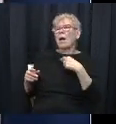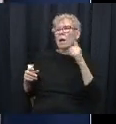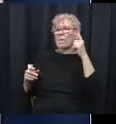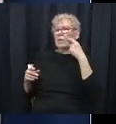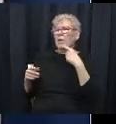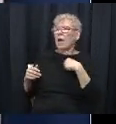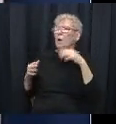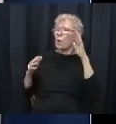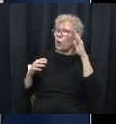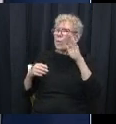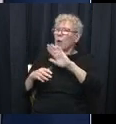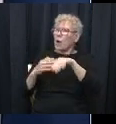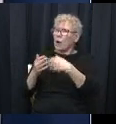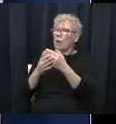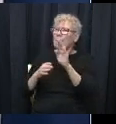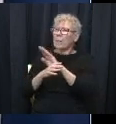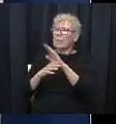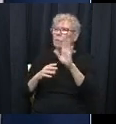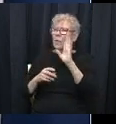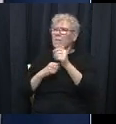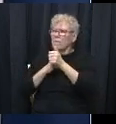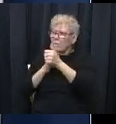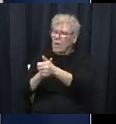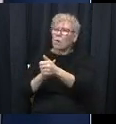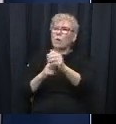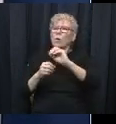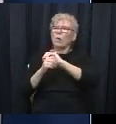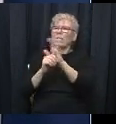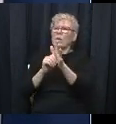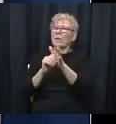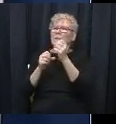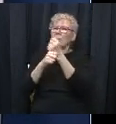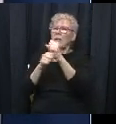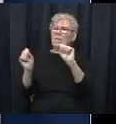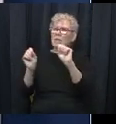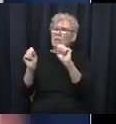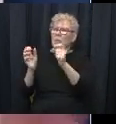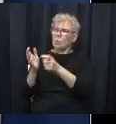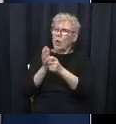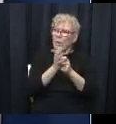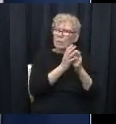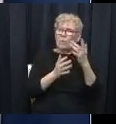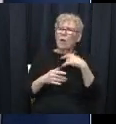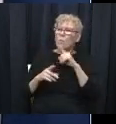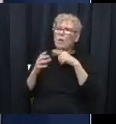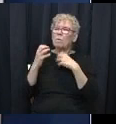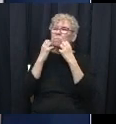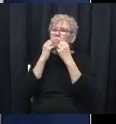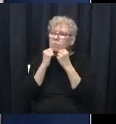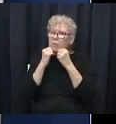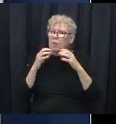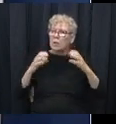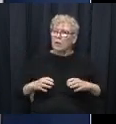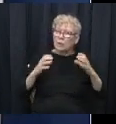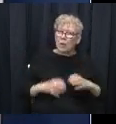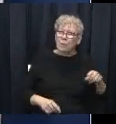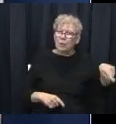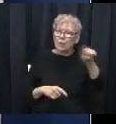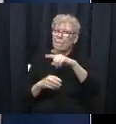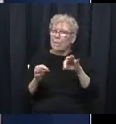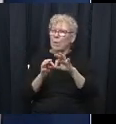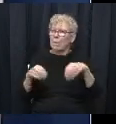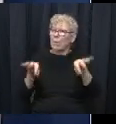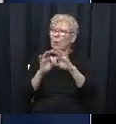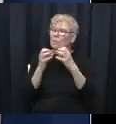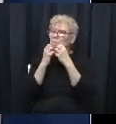their employees and their customers. That fundamentally is the single biggest reason to adopt additional COVID safety protocols consistent with the